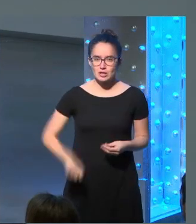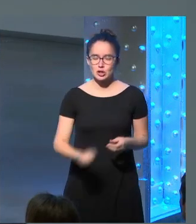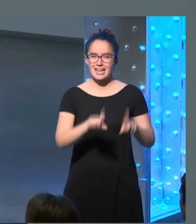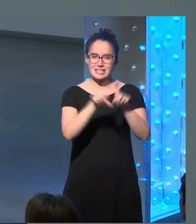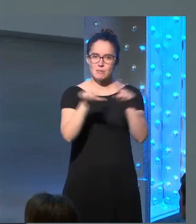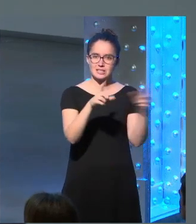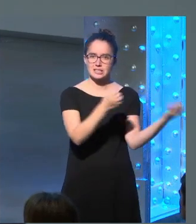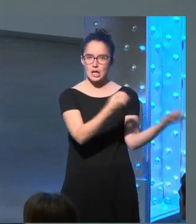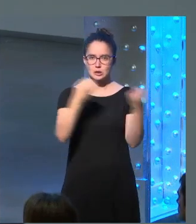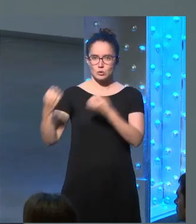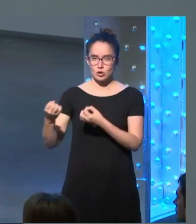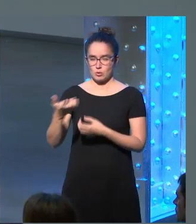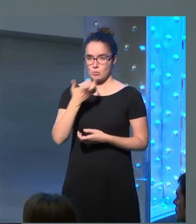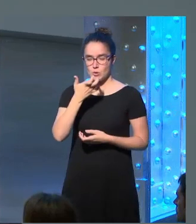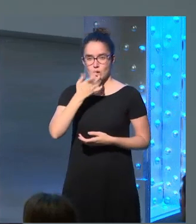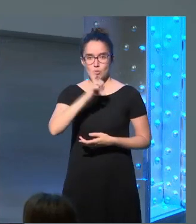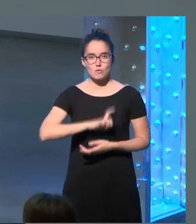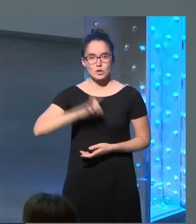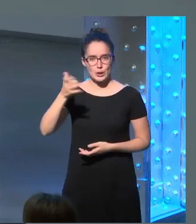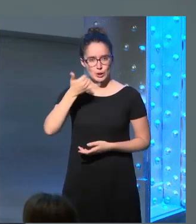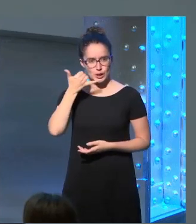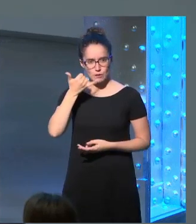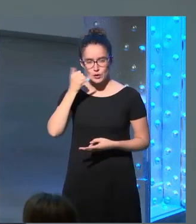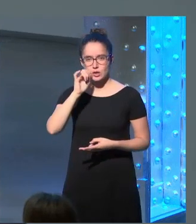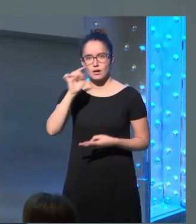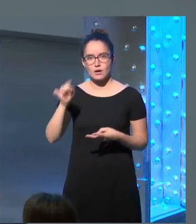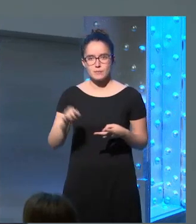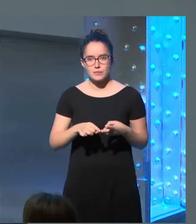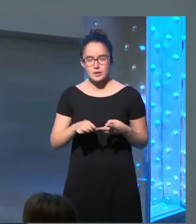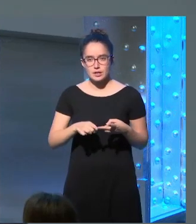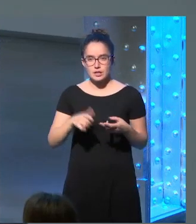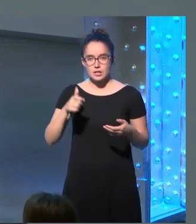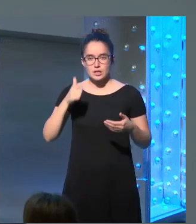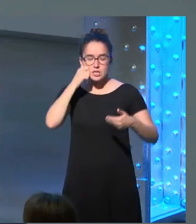and companies and institutions together with us, like for example Fundación Telefónica,